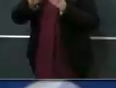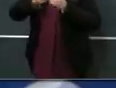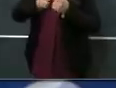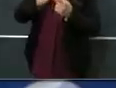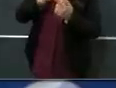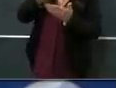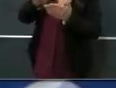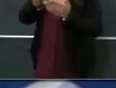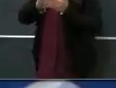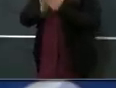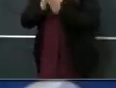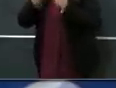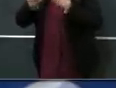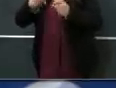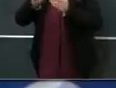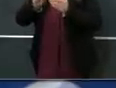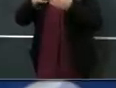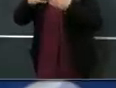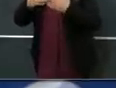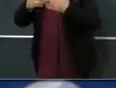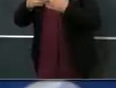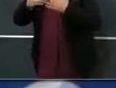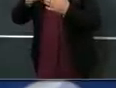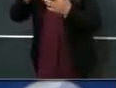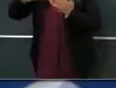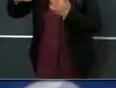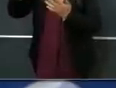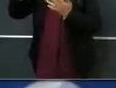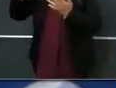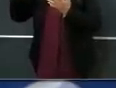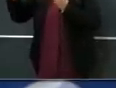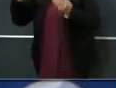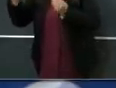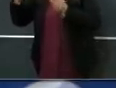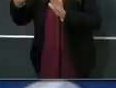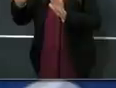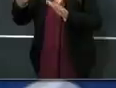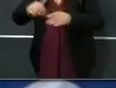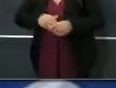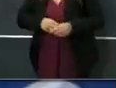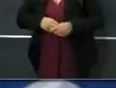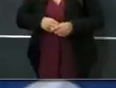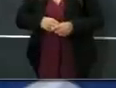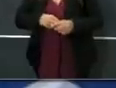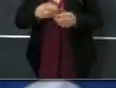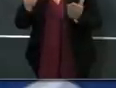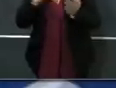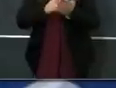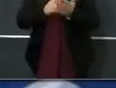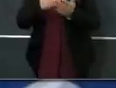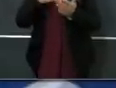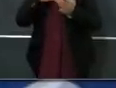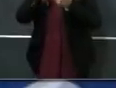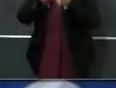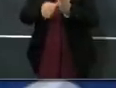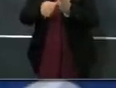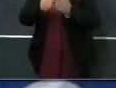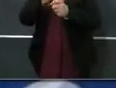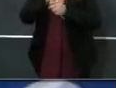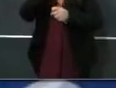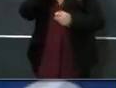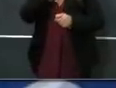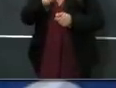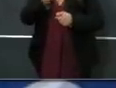address loosening in other areas. But we want to, as I expressed more broadly, want to see that